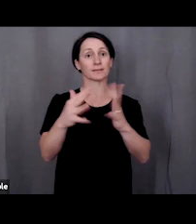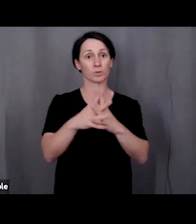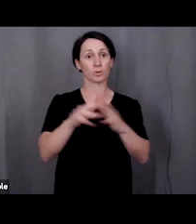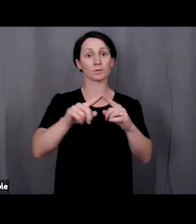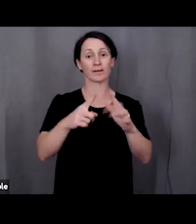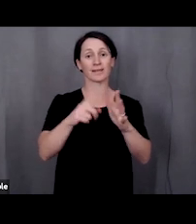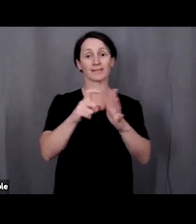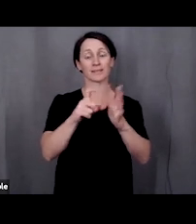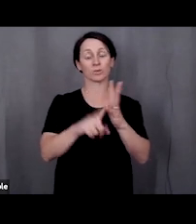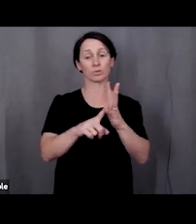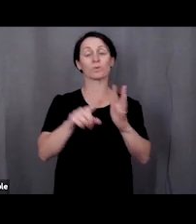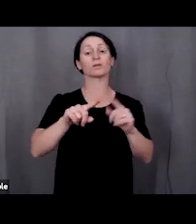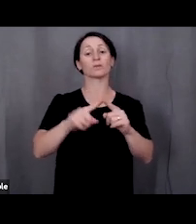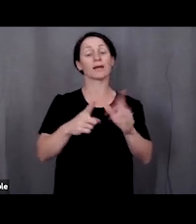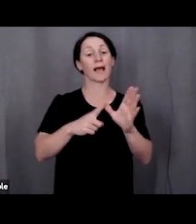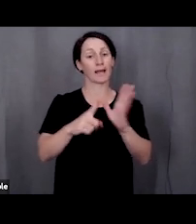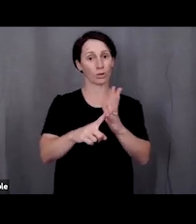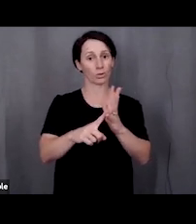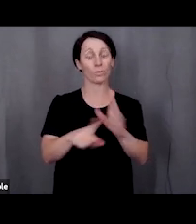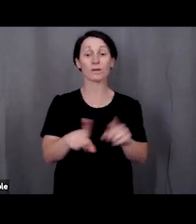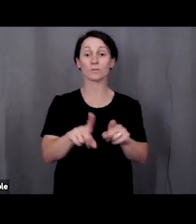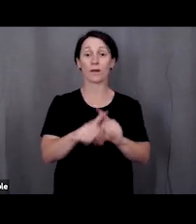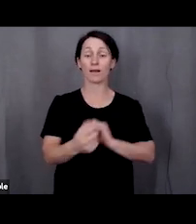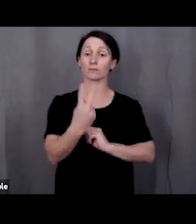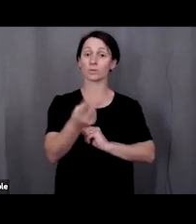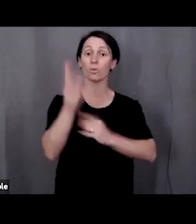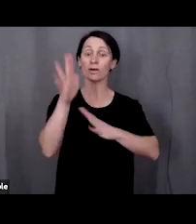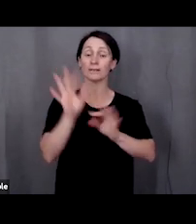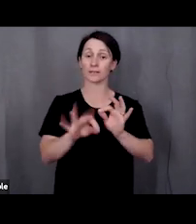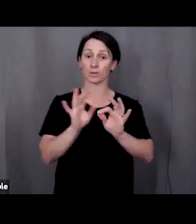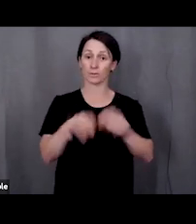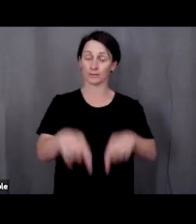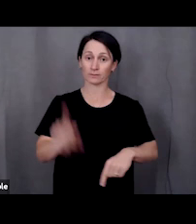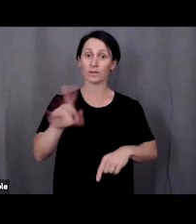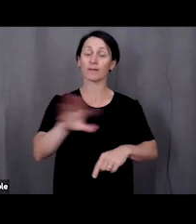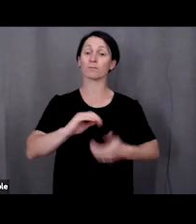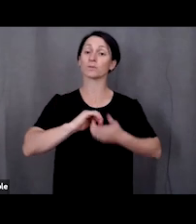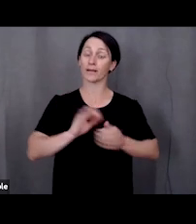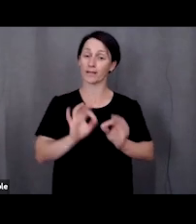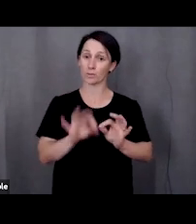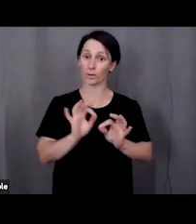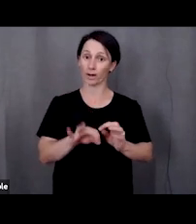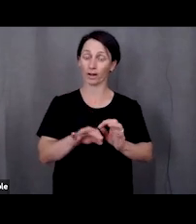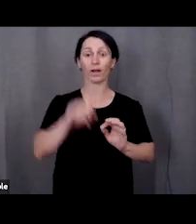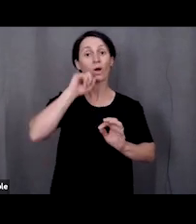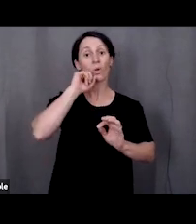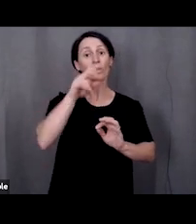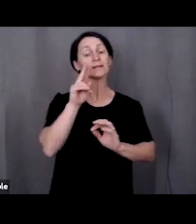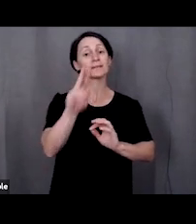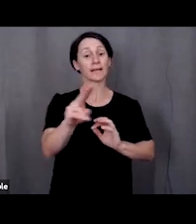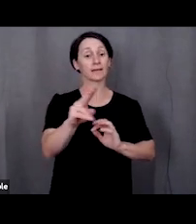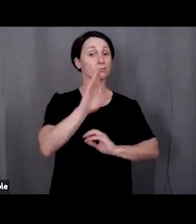diiu@unsw.edu.au. And please note that we have two Auslan interpreters from Sweeney Interpreters who will be on screen alongside